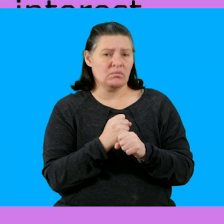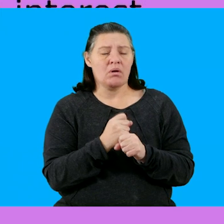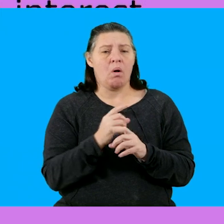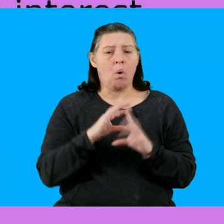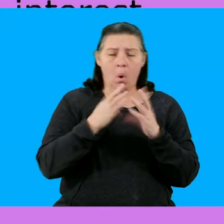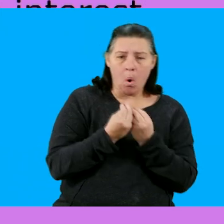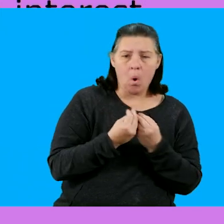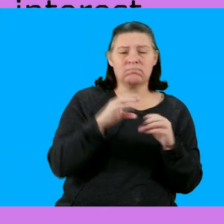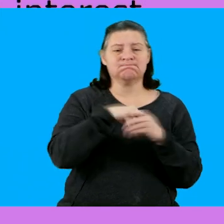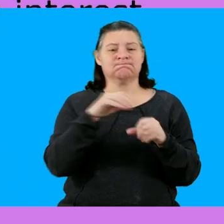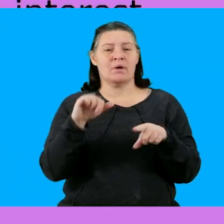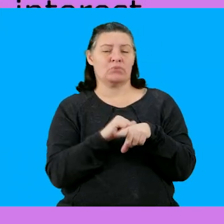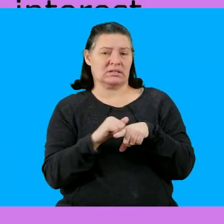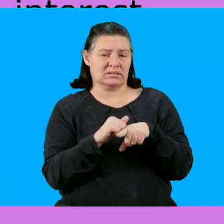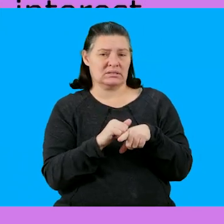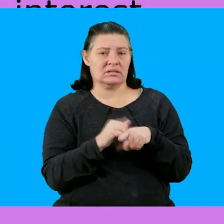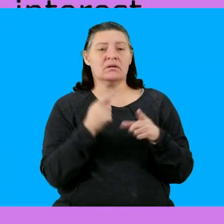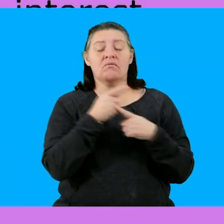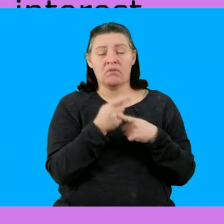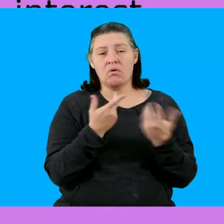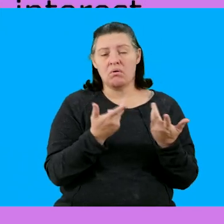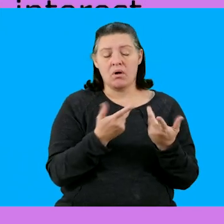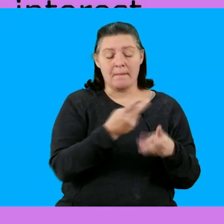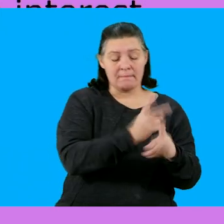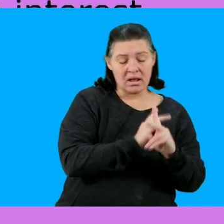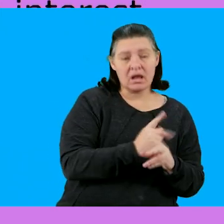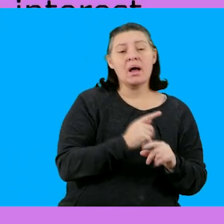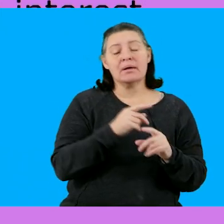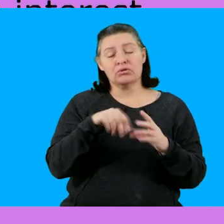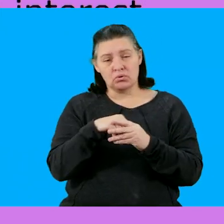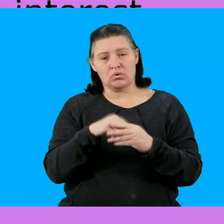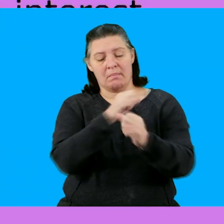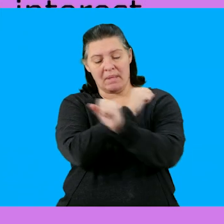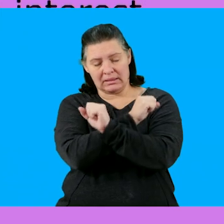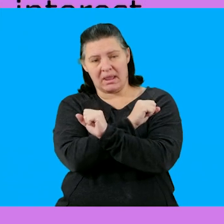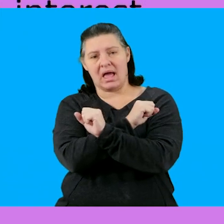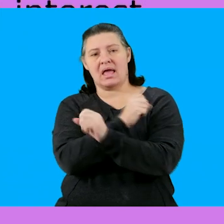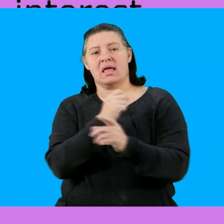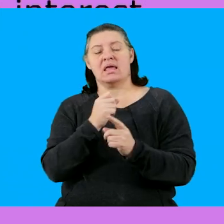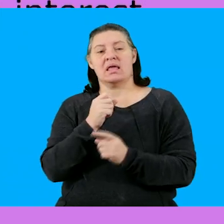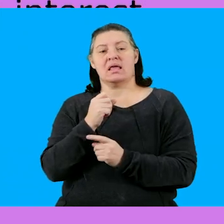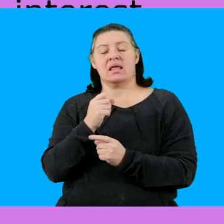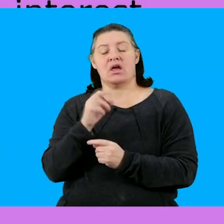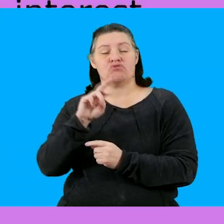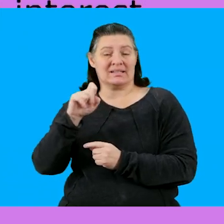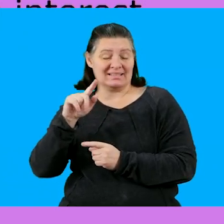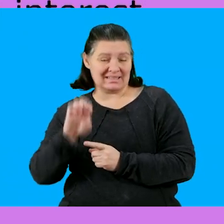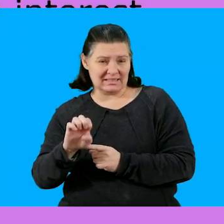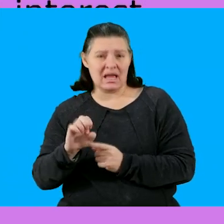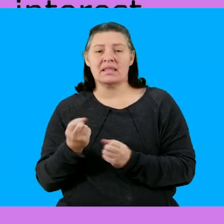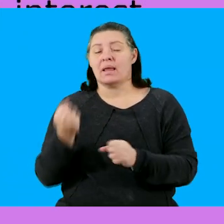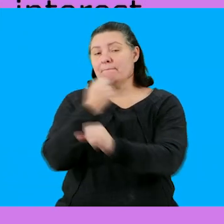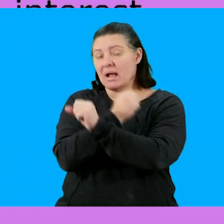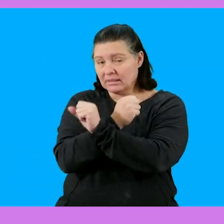all into practice, right? So multiply the amount invested or borrowed by the interest rate, and you multiply it by the number of